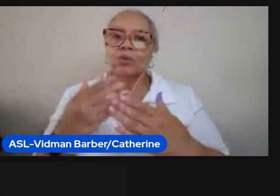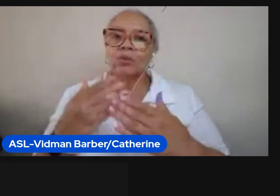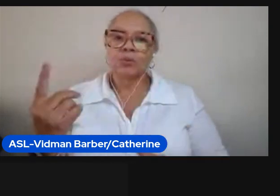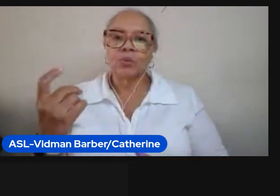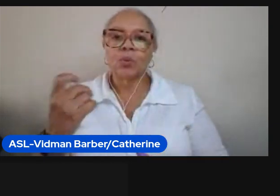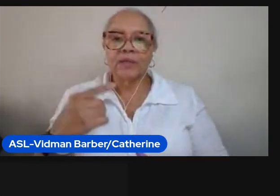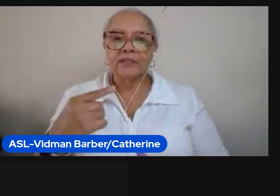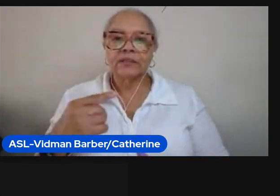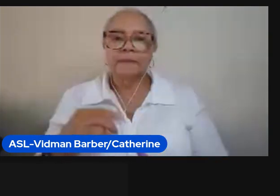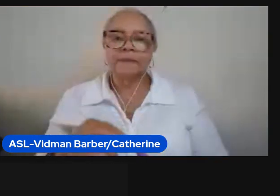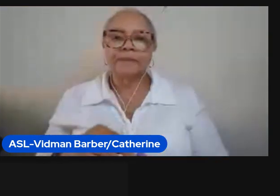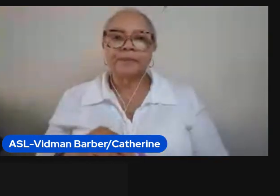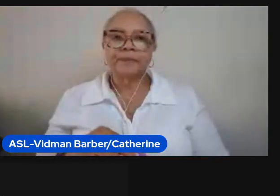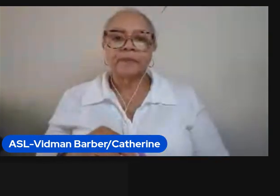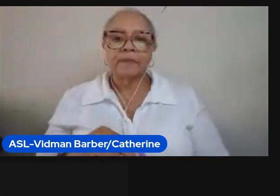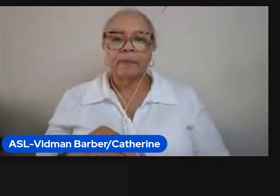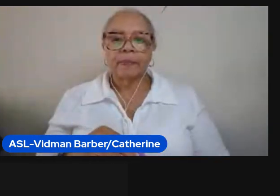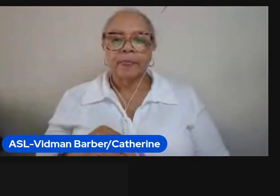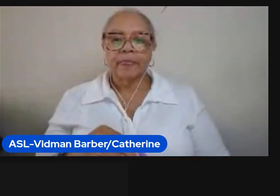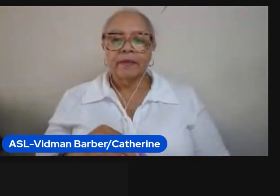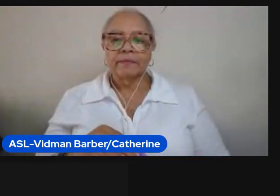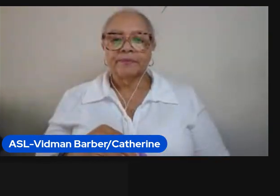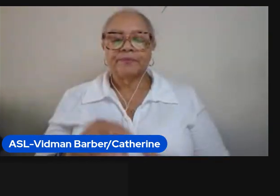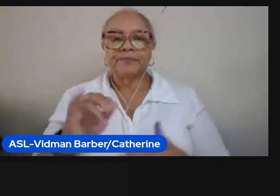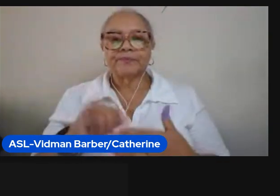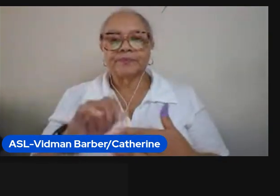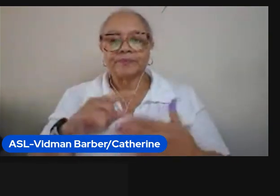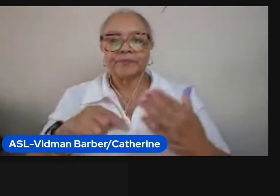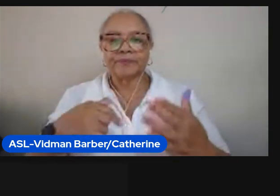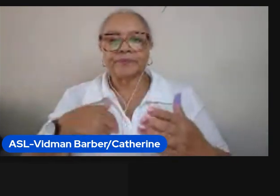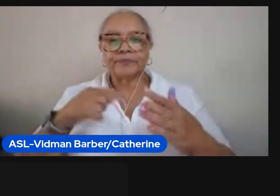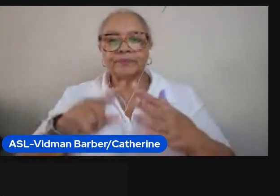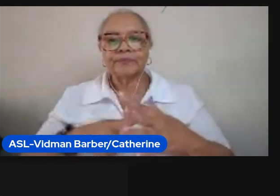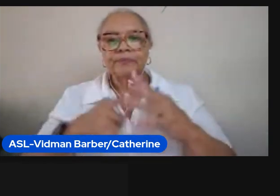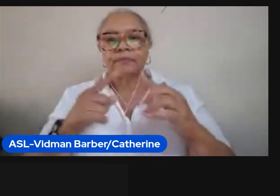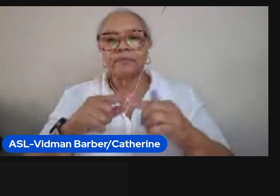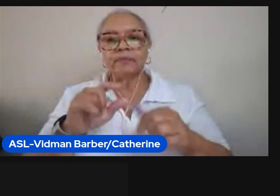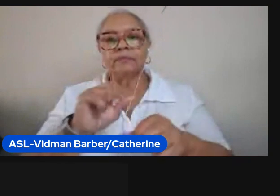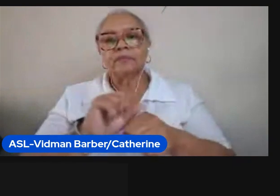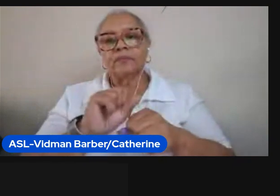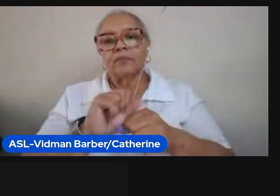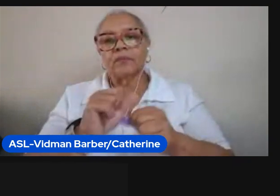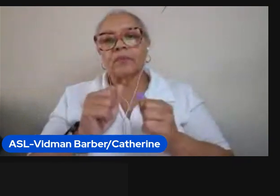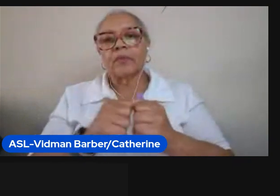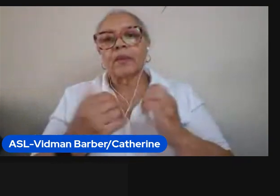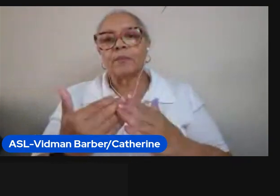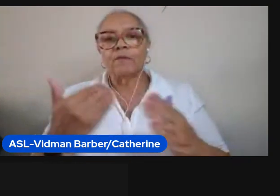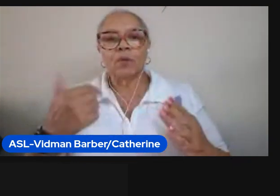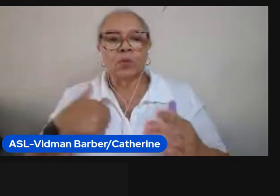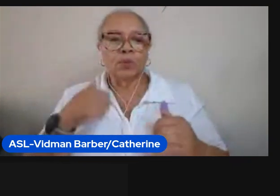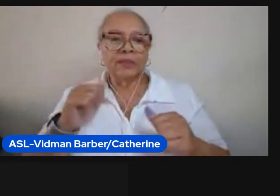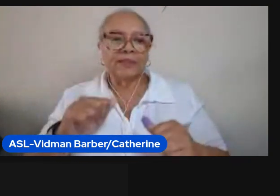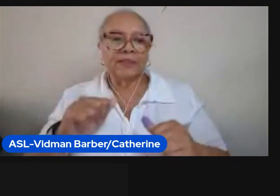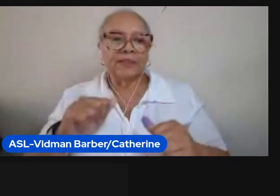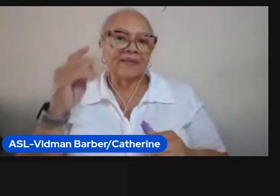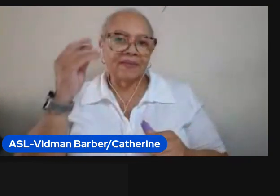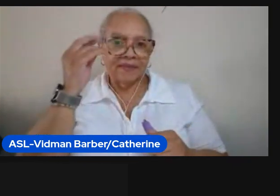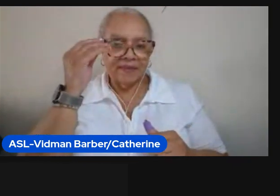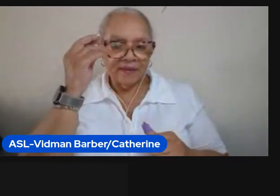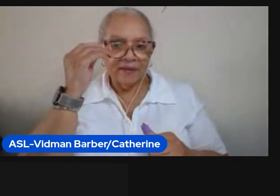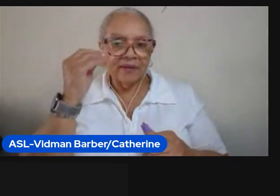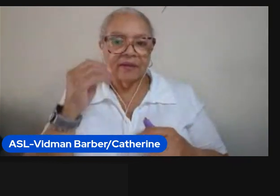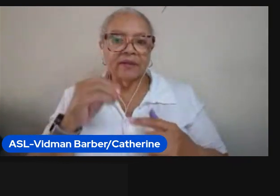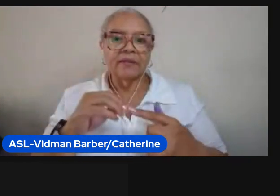and that is what I started to work on. I think before we can think of